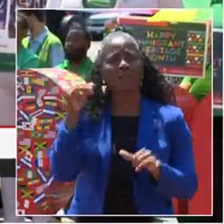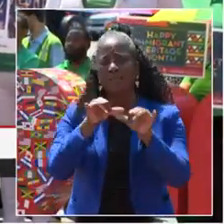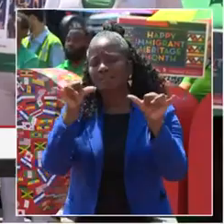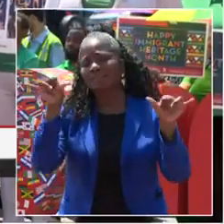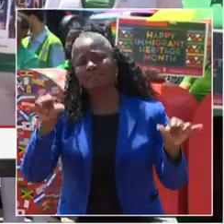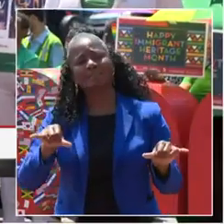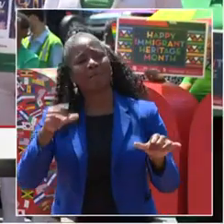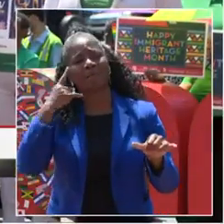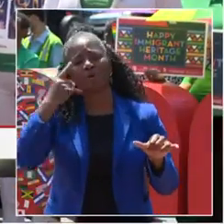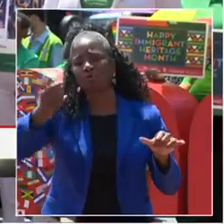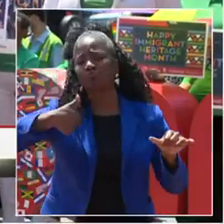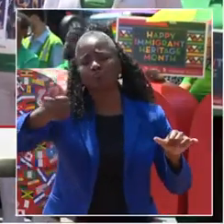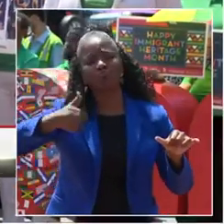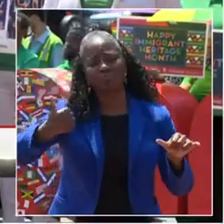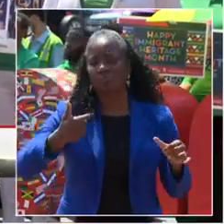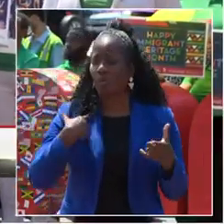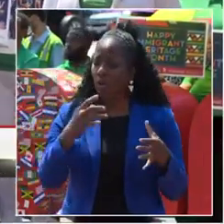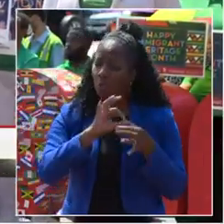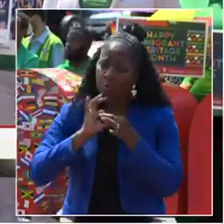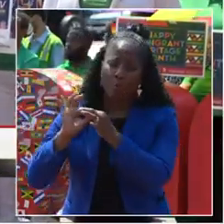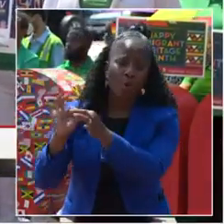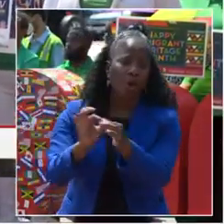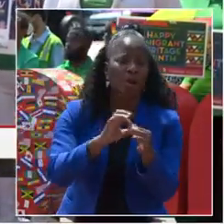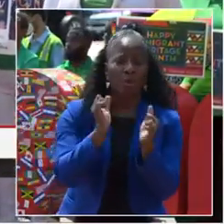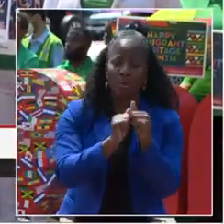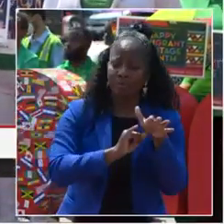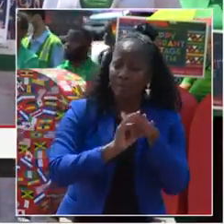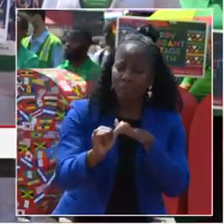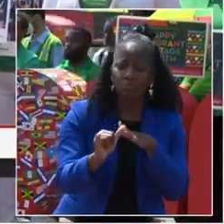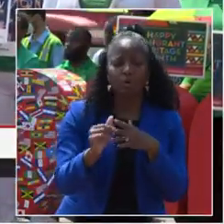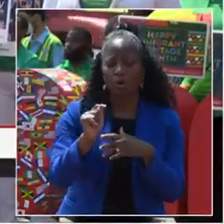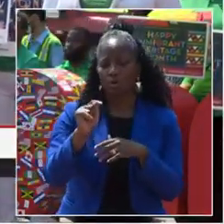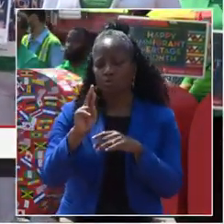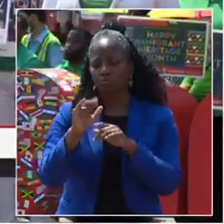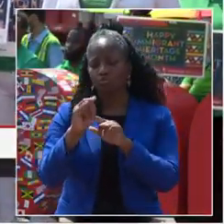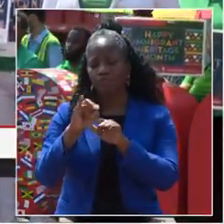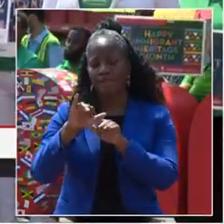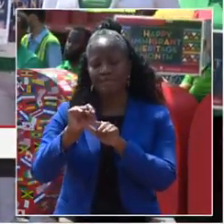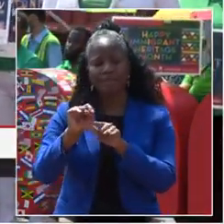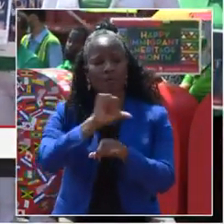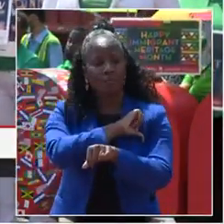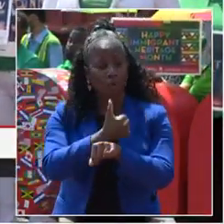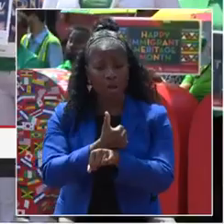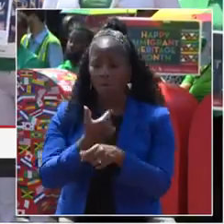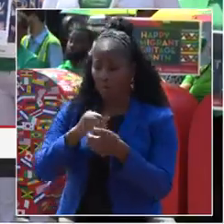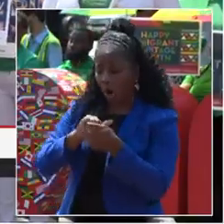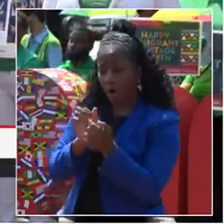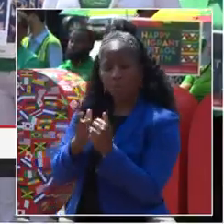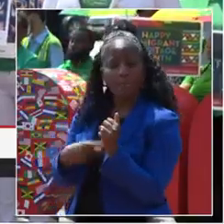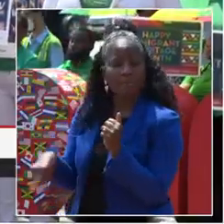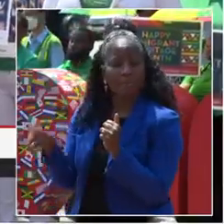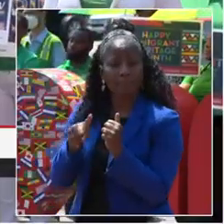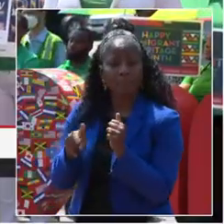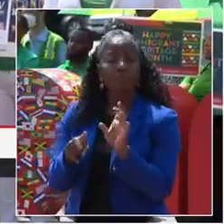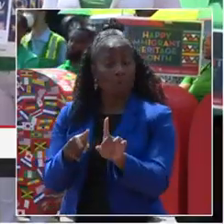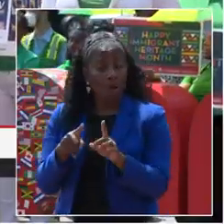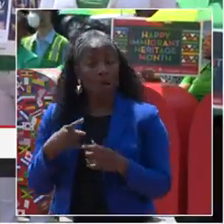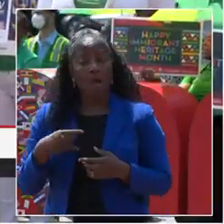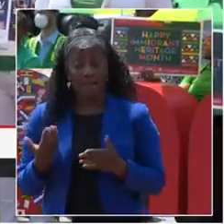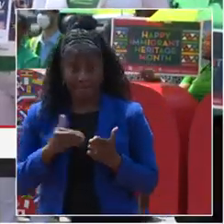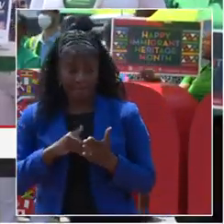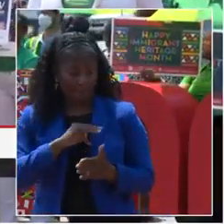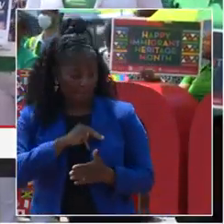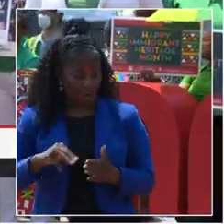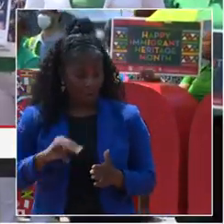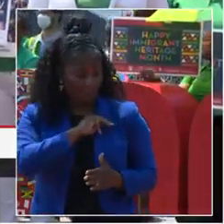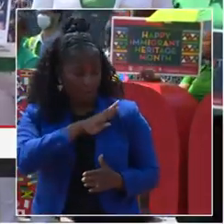We're coordinating with our partners at Metro Transit Authority, so please use that. And as the mayor mentioned earlier, if you see something, say